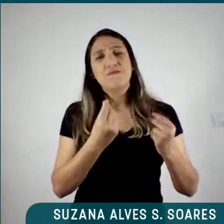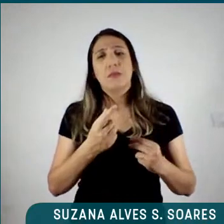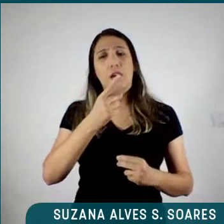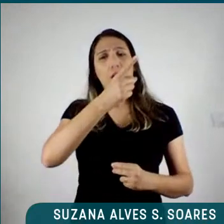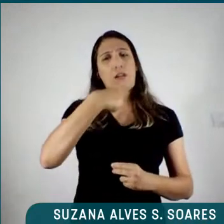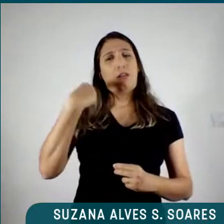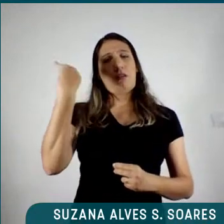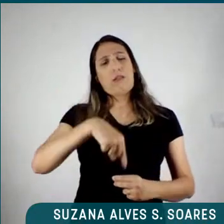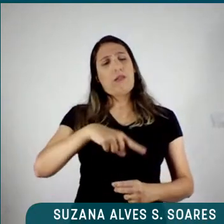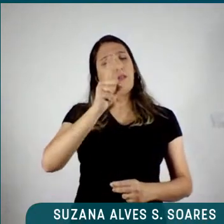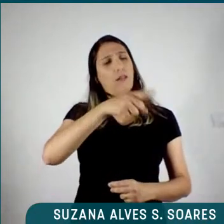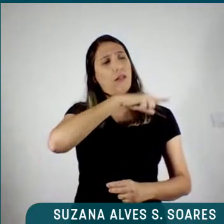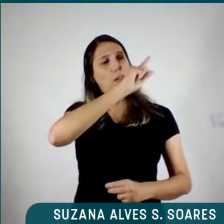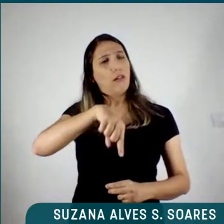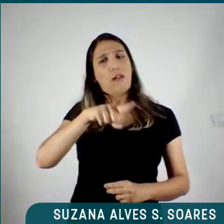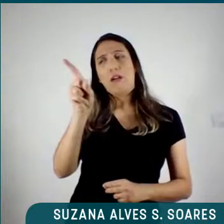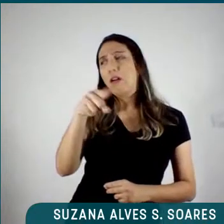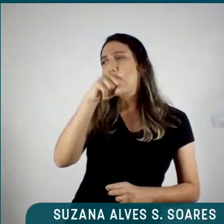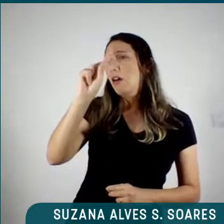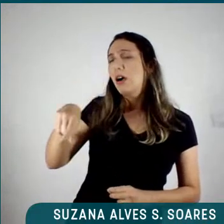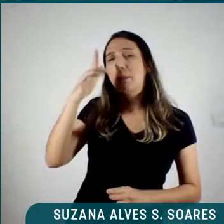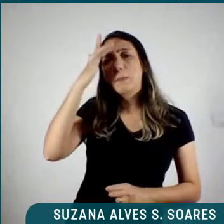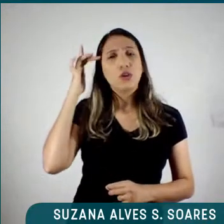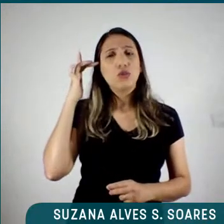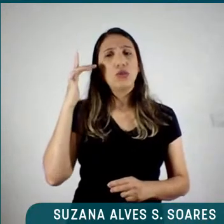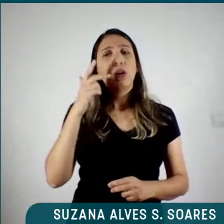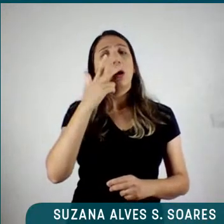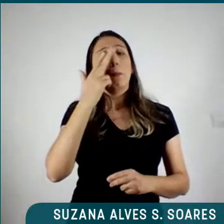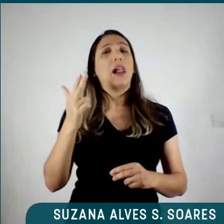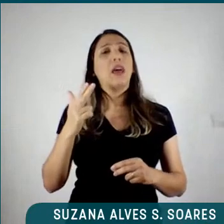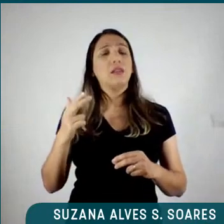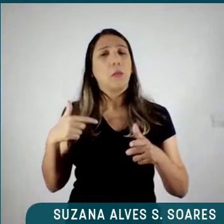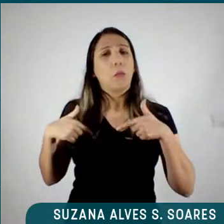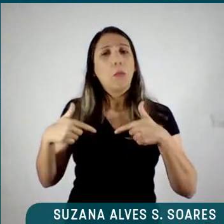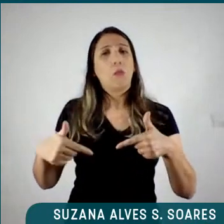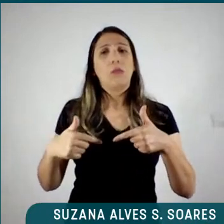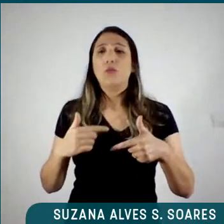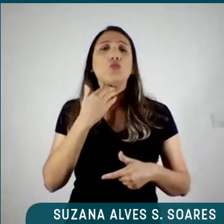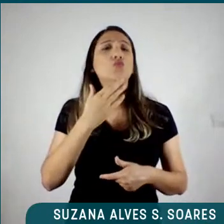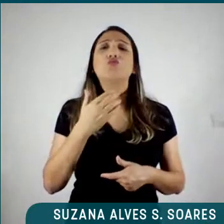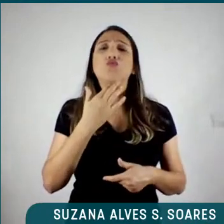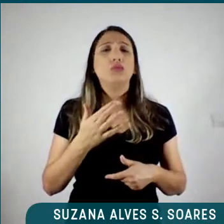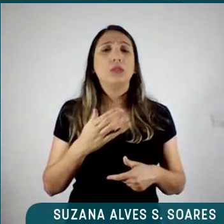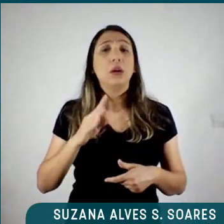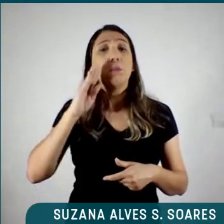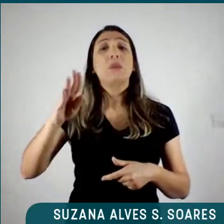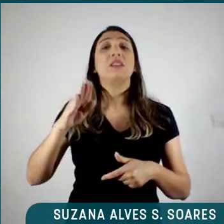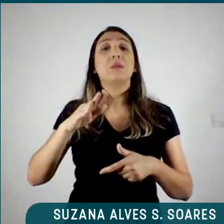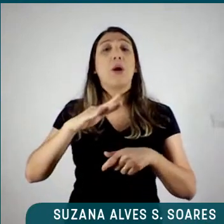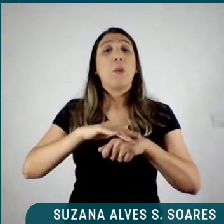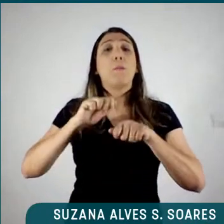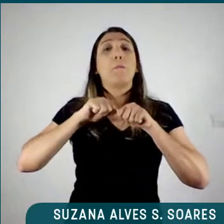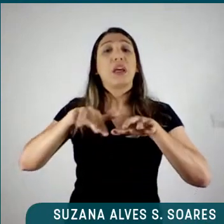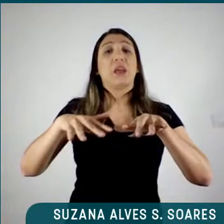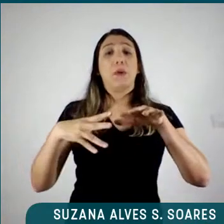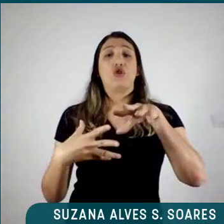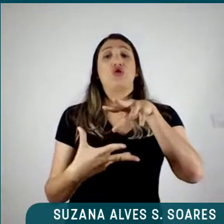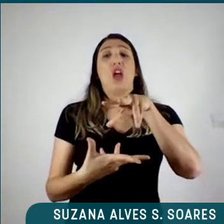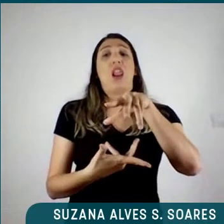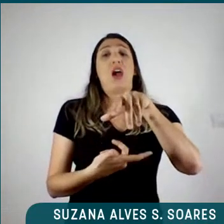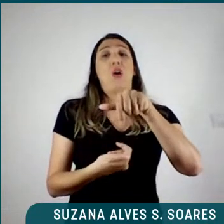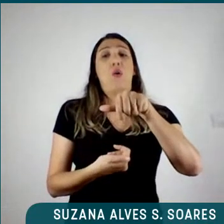gone beyond. We have a denial of the existence of people, and everything that we do is not enough